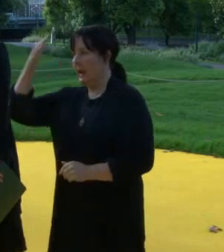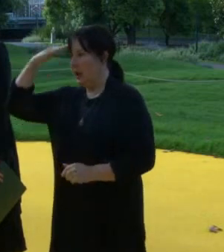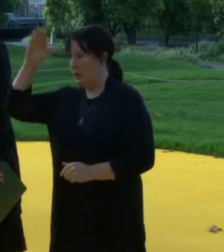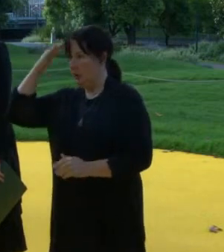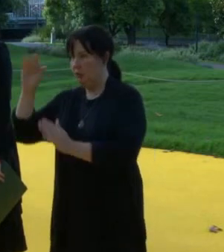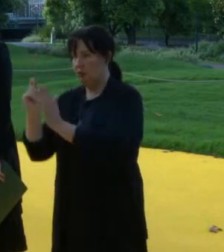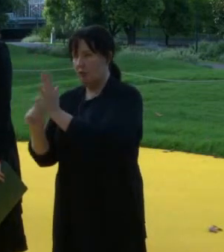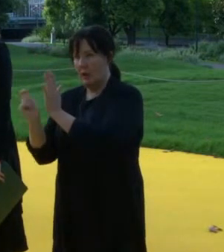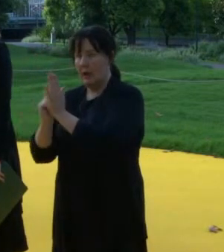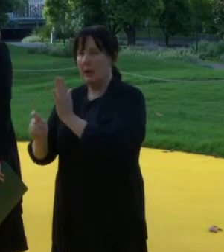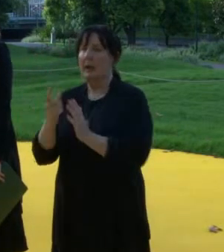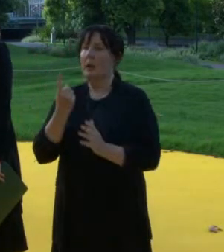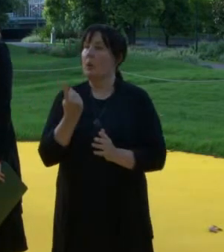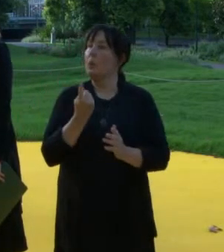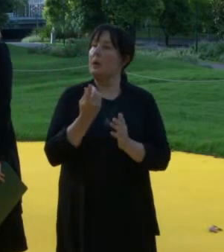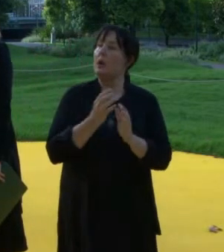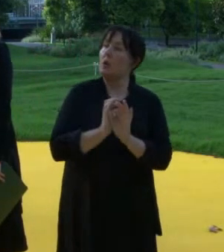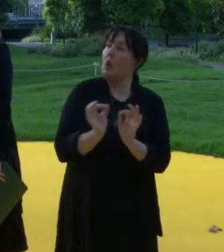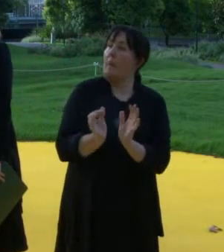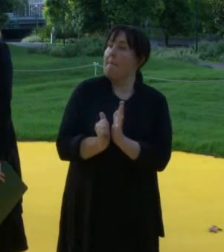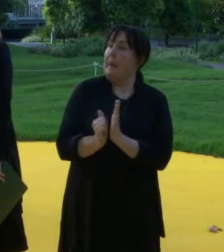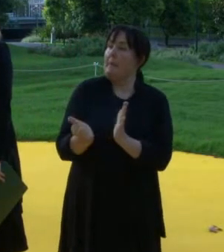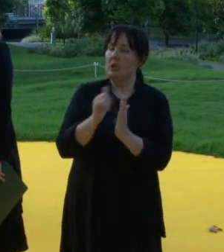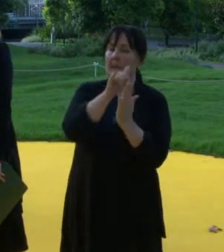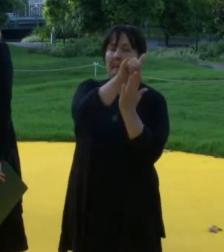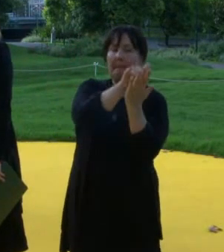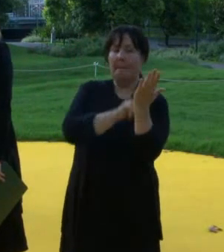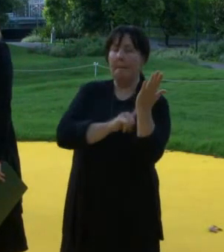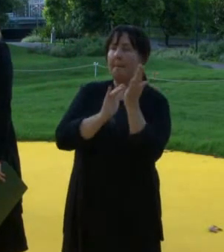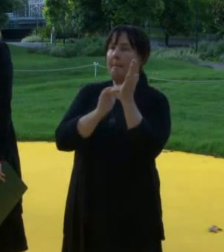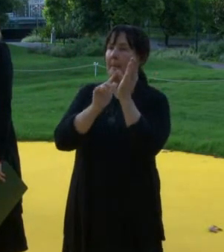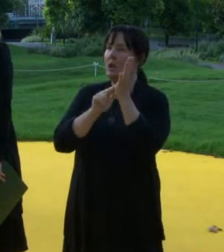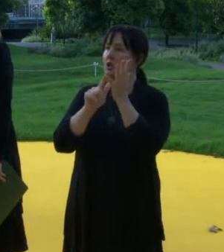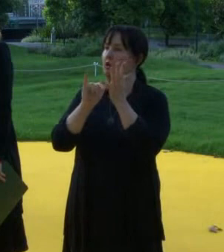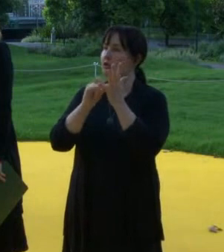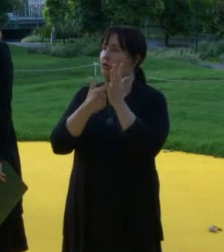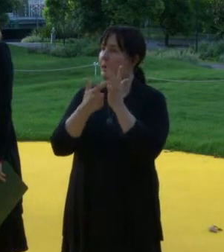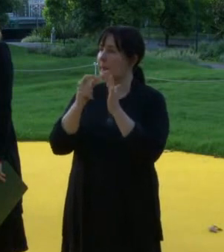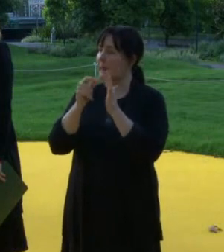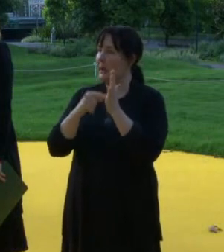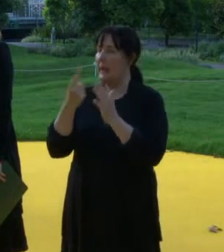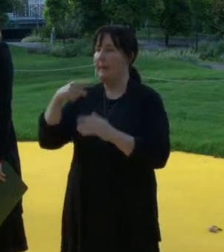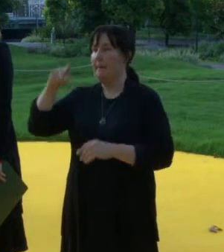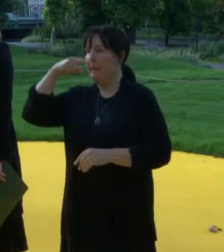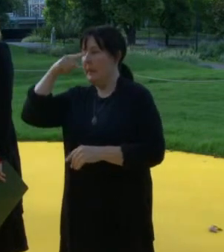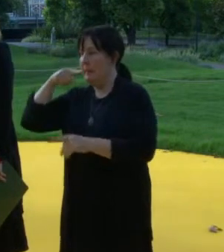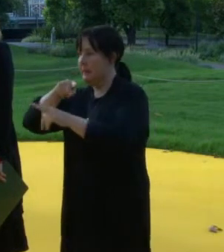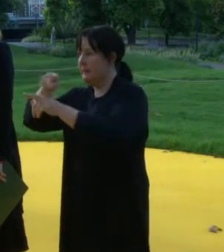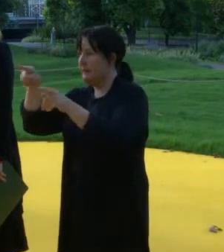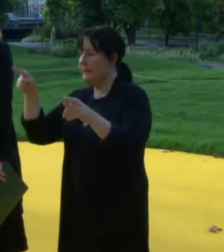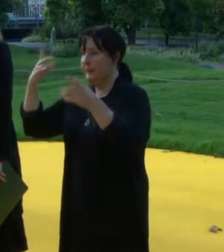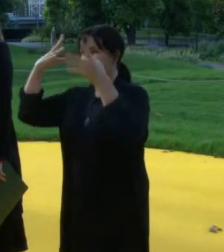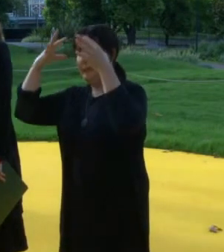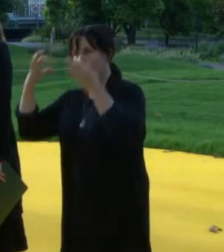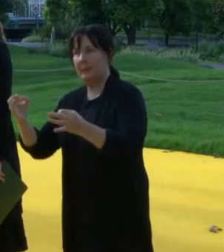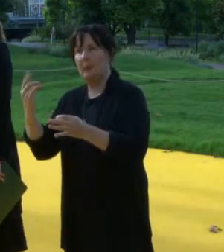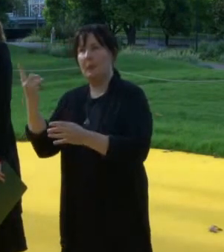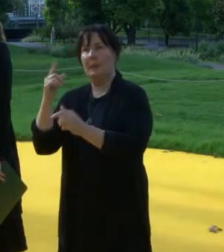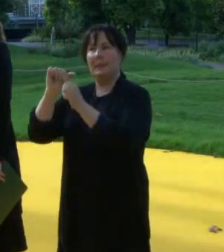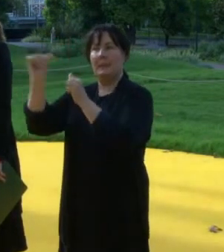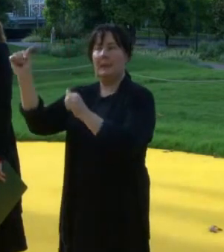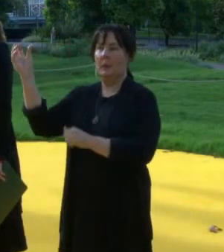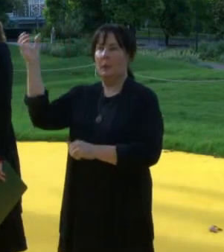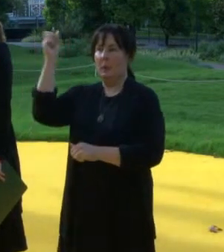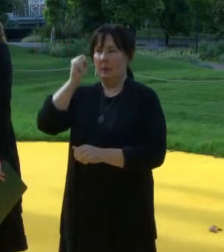the People's Choice Award, as well as, of course, as the Victorian Prize for Literature, the country's richest